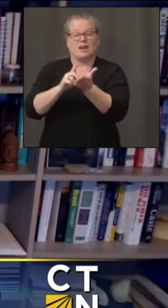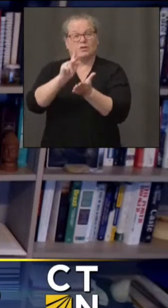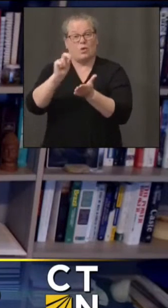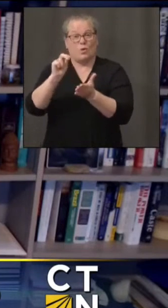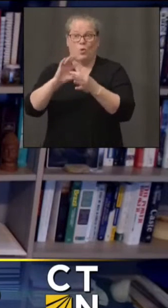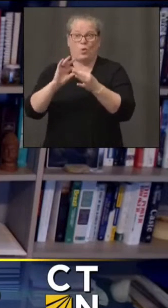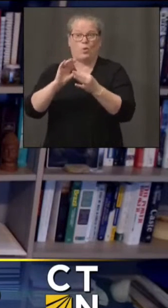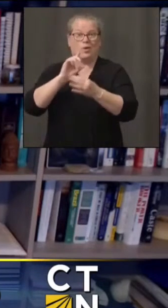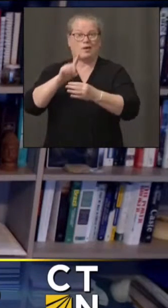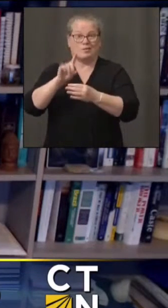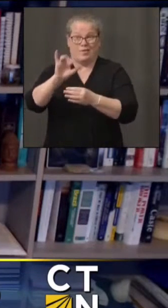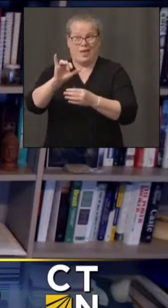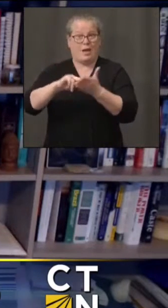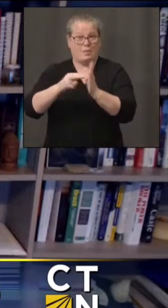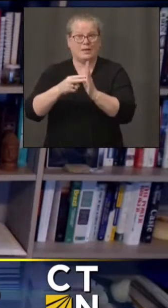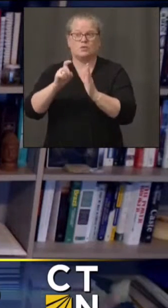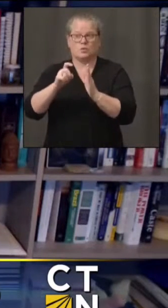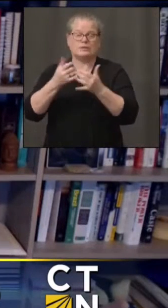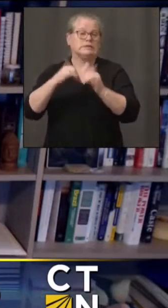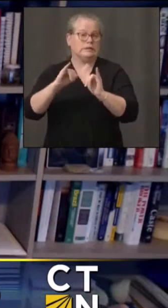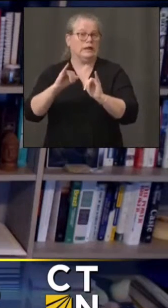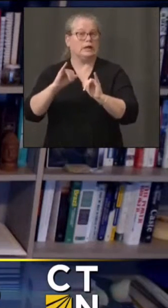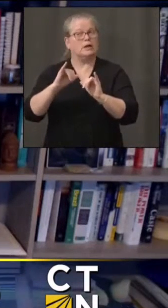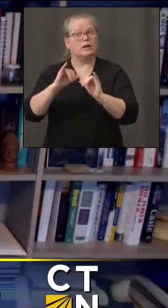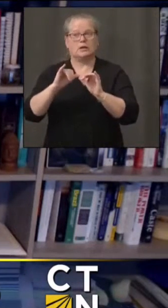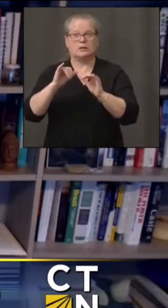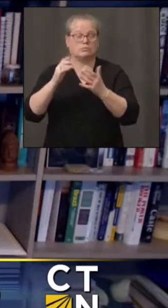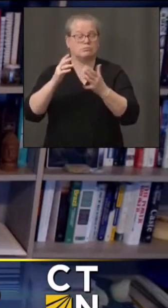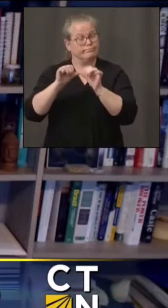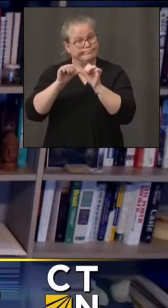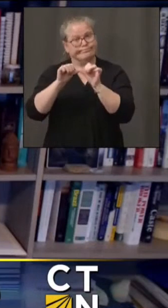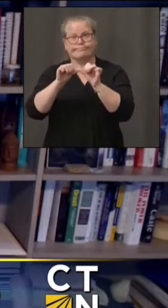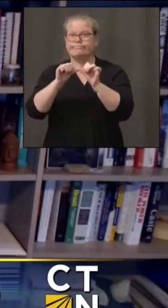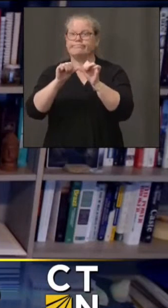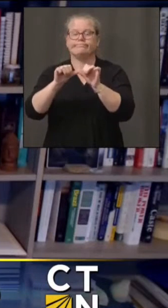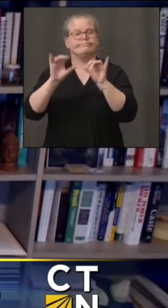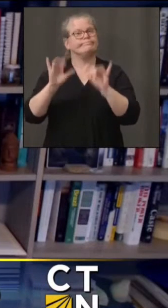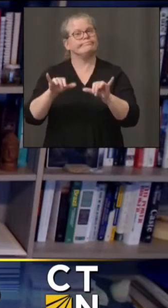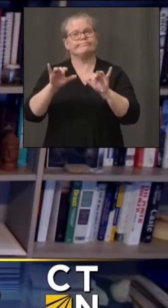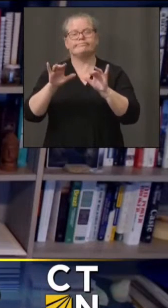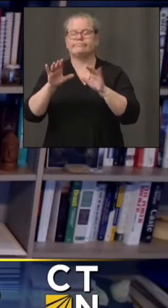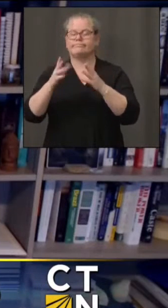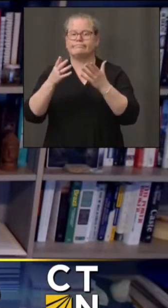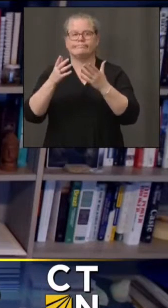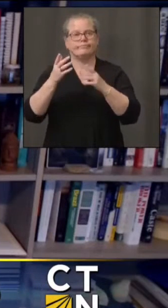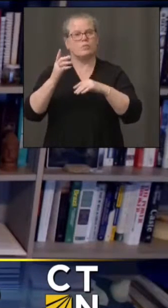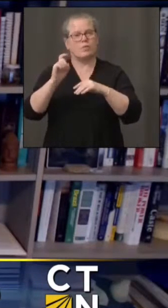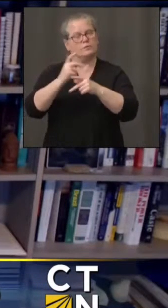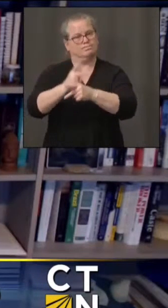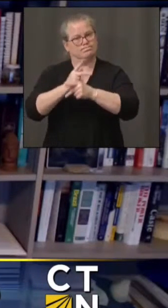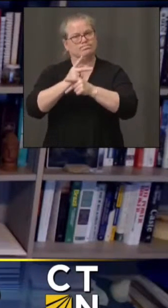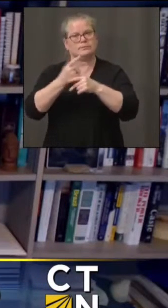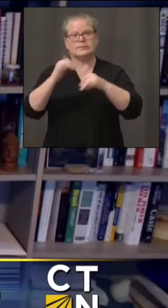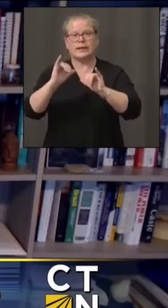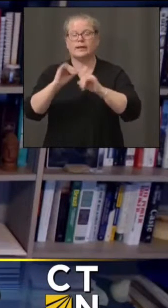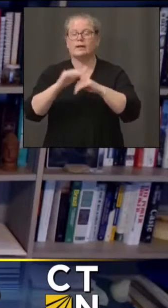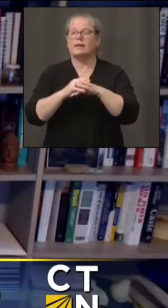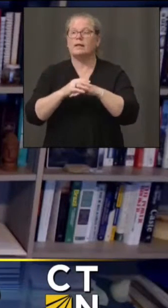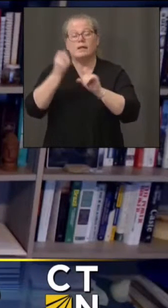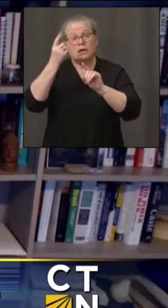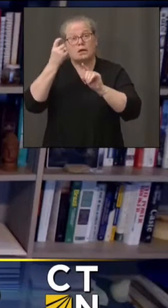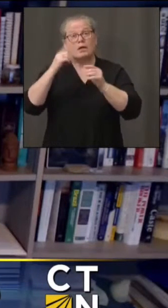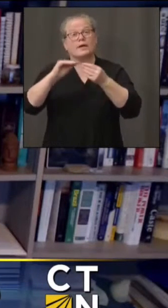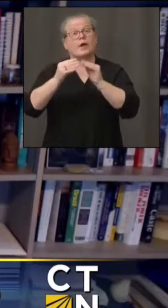And, again, if this is, we're looking at average numbers across the state. But New